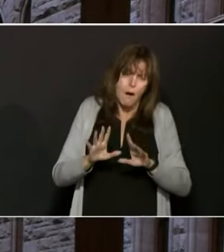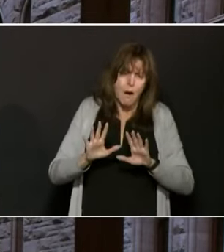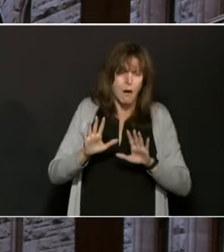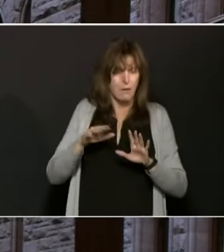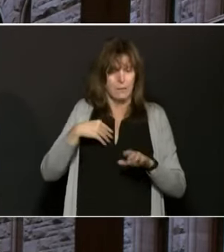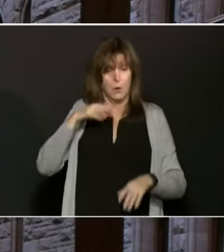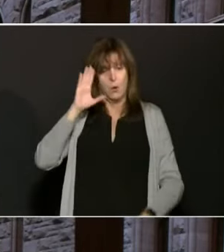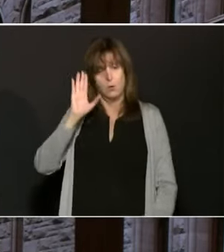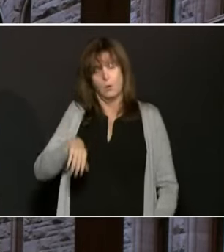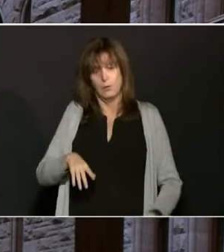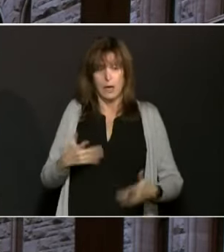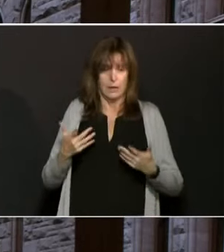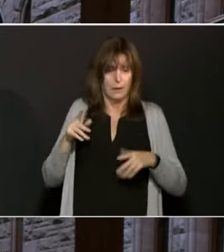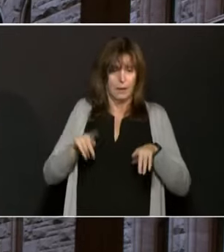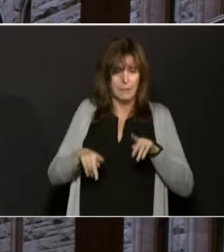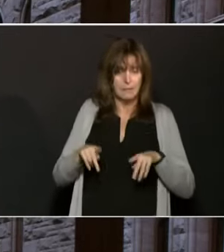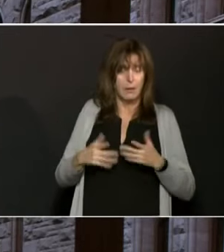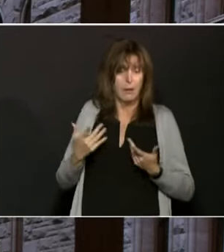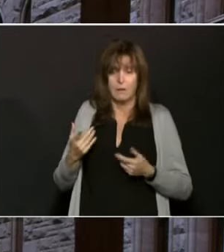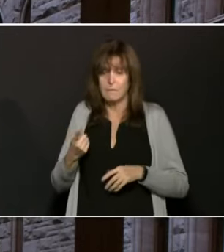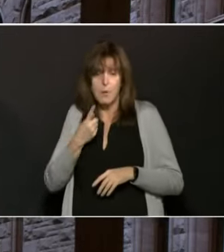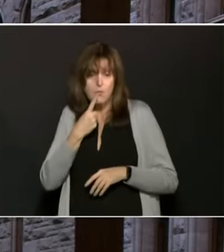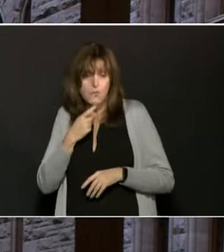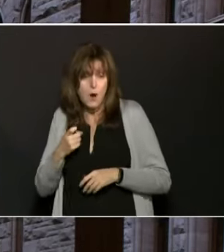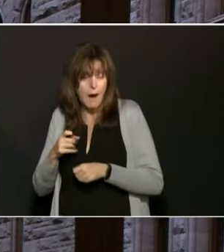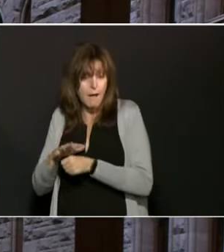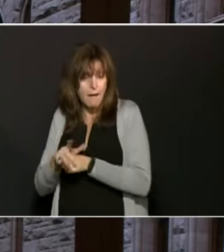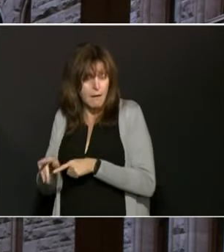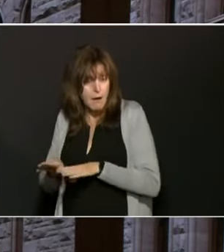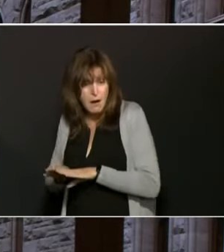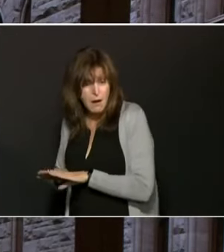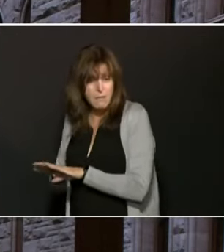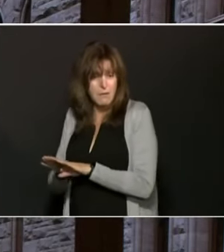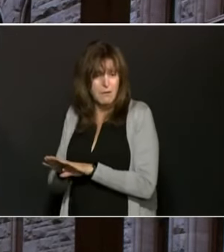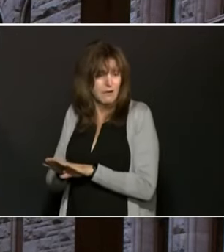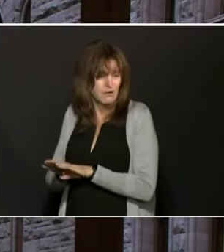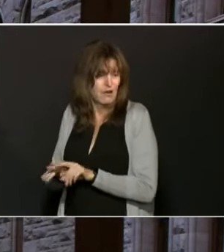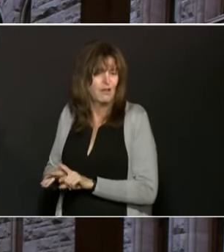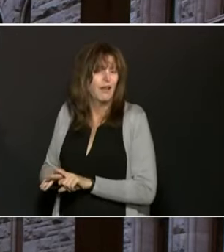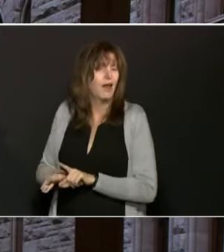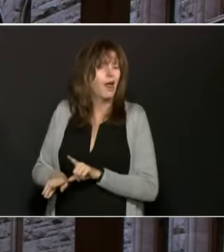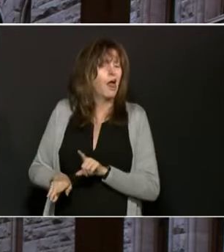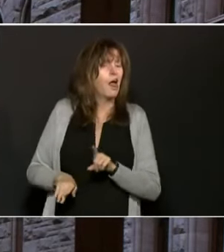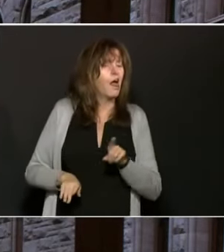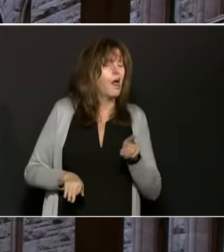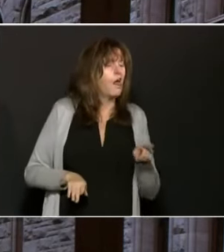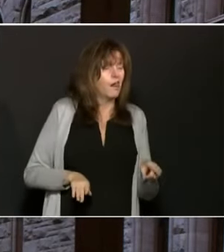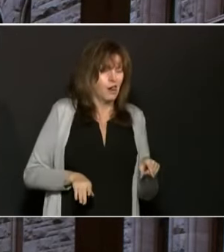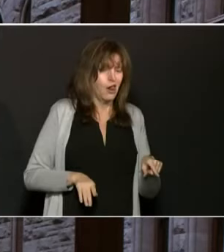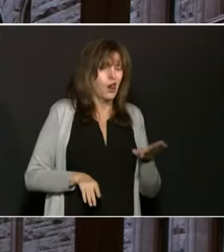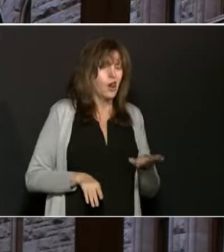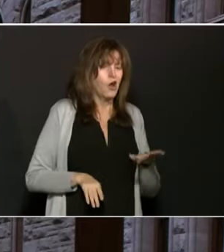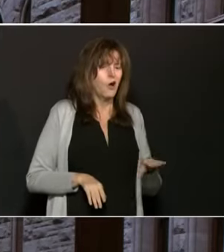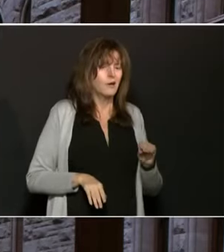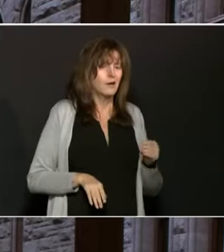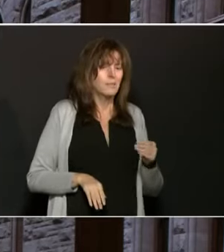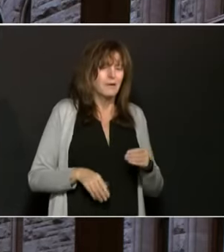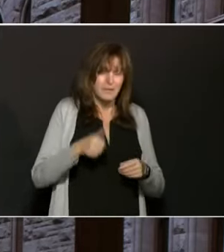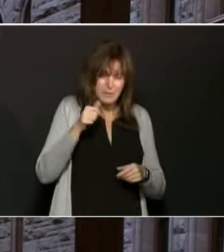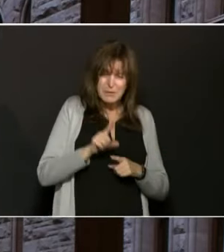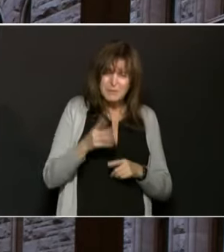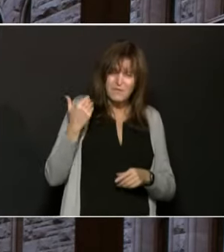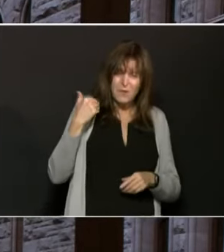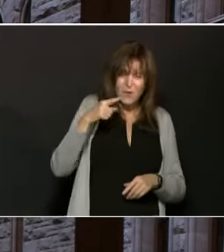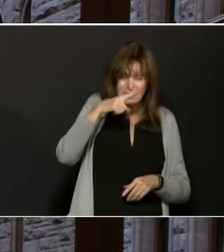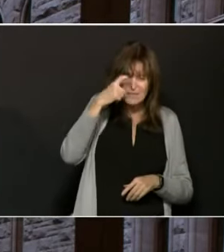low zones. It's like back in the summer when we did the cottage country issue. If you do go, bring all your supplies with you and don't go into